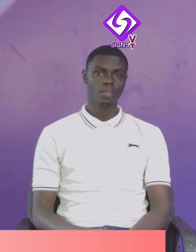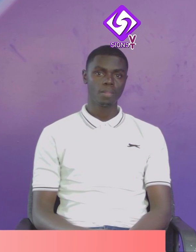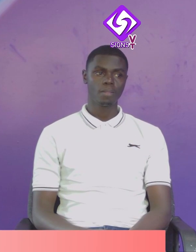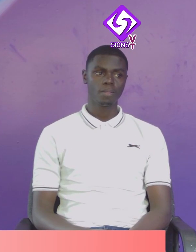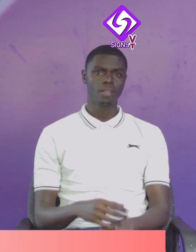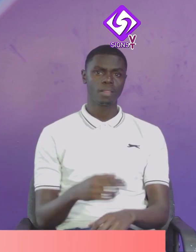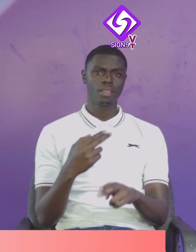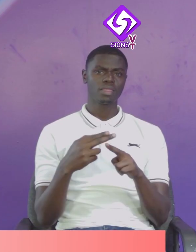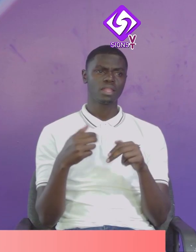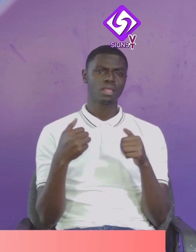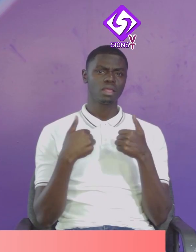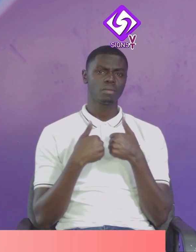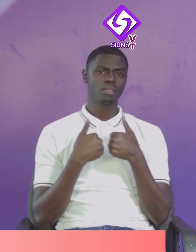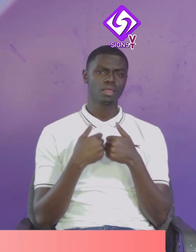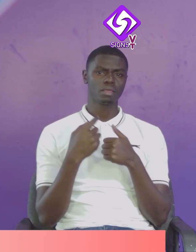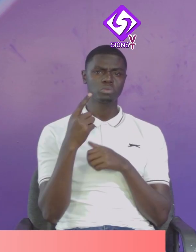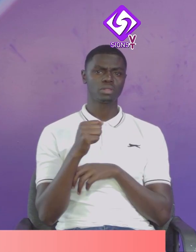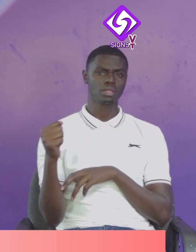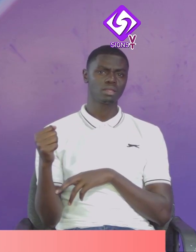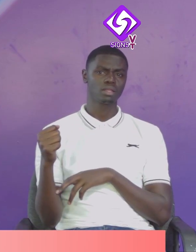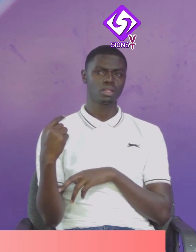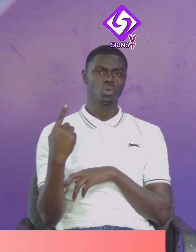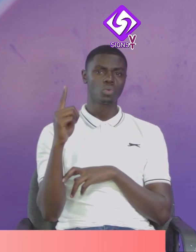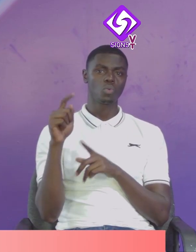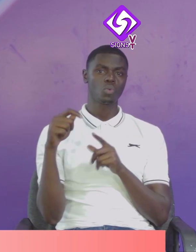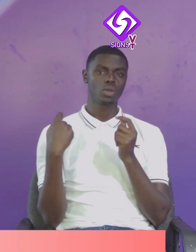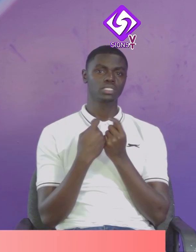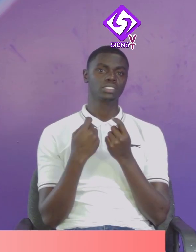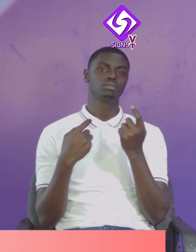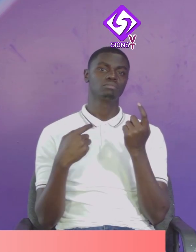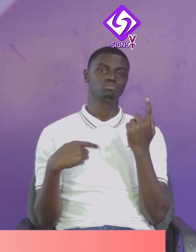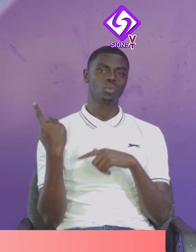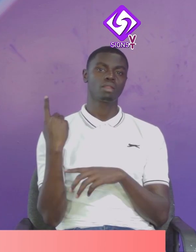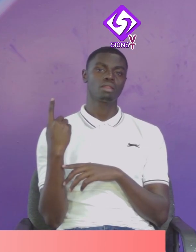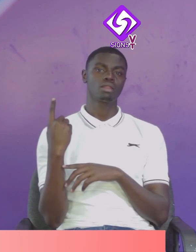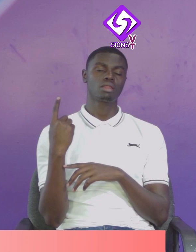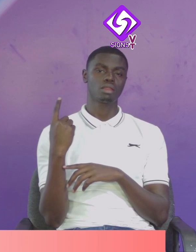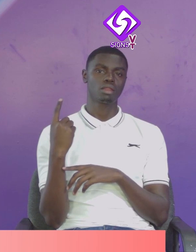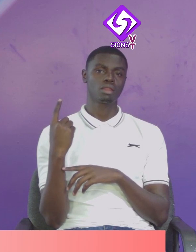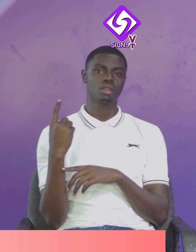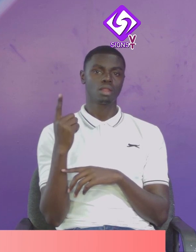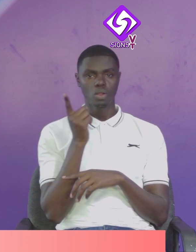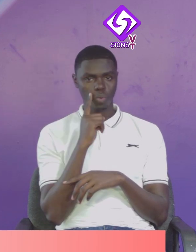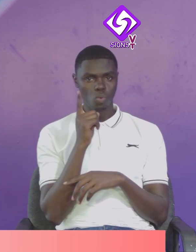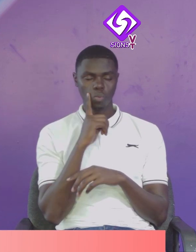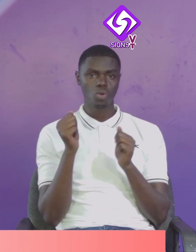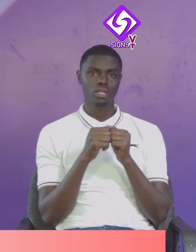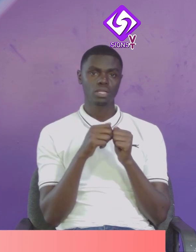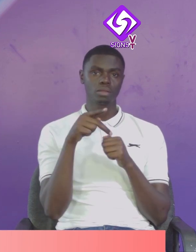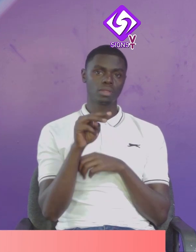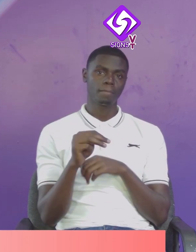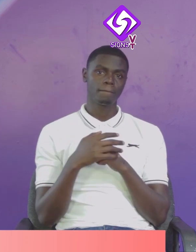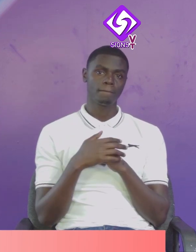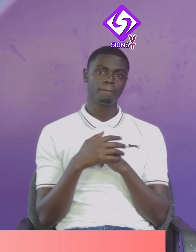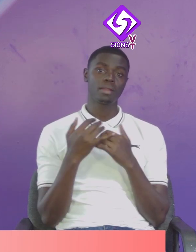name of the game is winning. So one side, only one team will be able to come out on top tomorrow at 10 p.m. Ladies and gentlemen, we